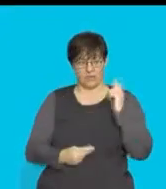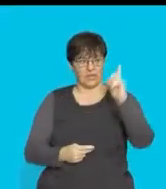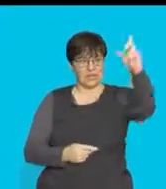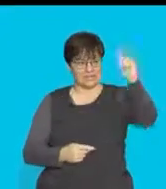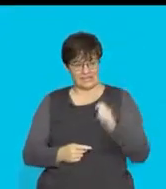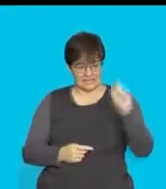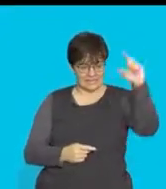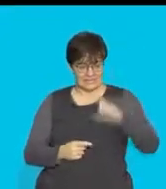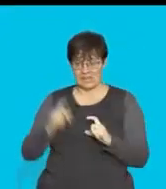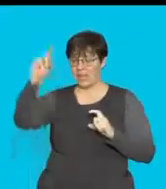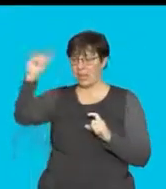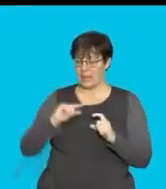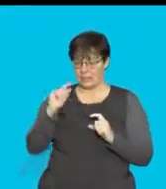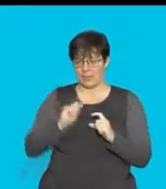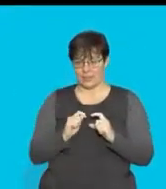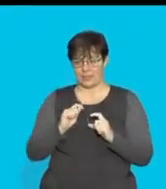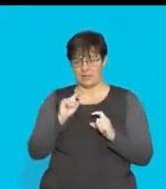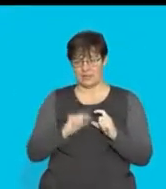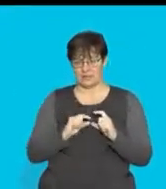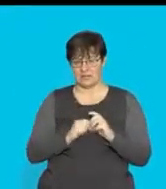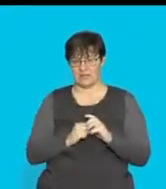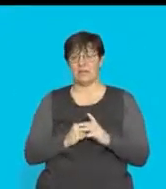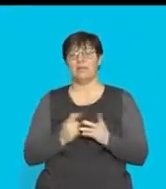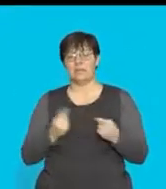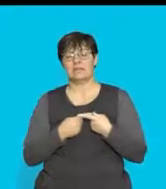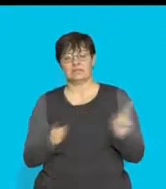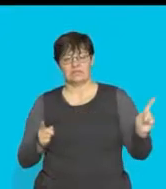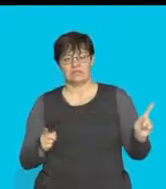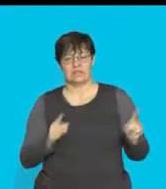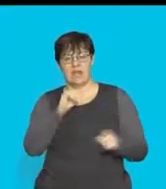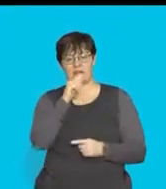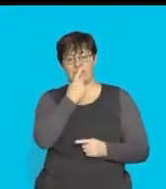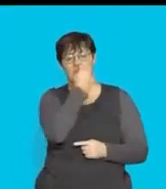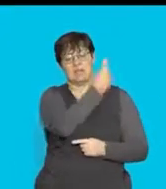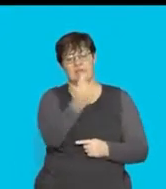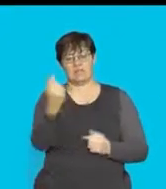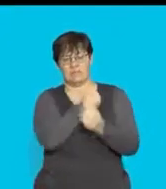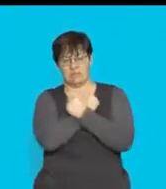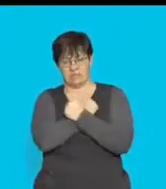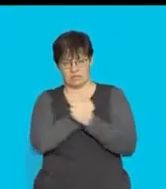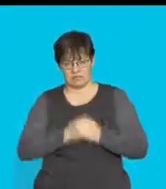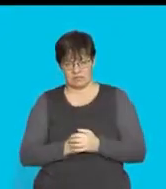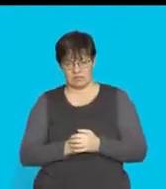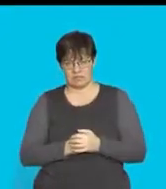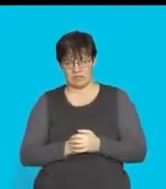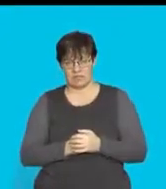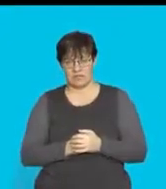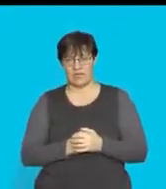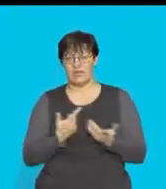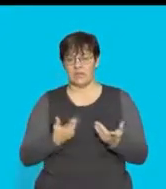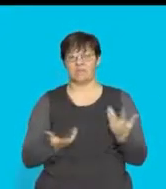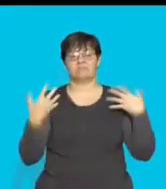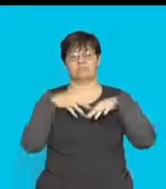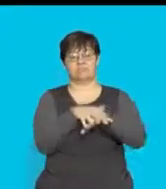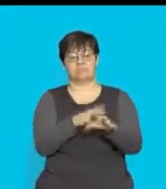got contrasting alleles for the same characteristic. So that would be a different allele from each parent, i.e. sperm or